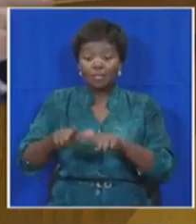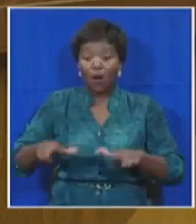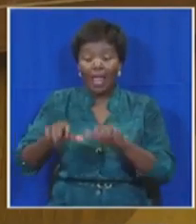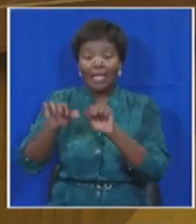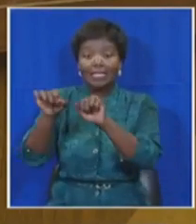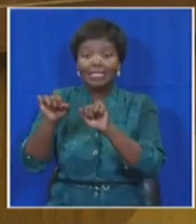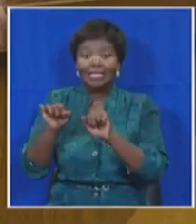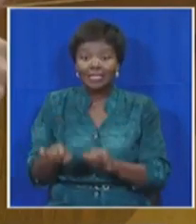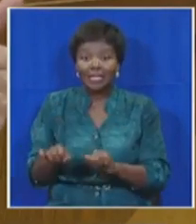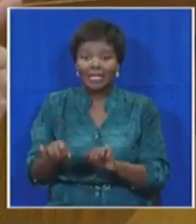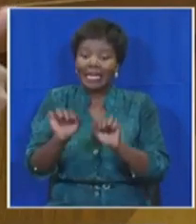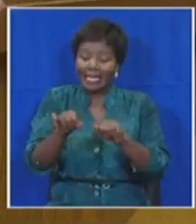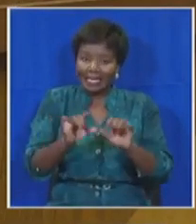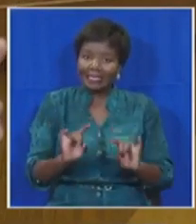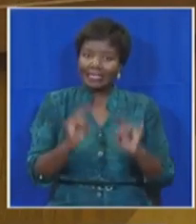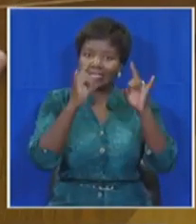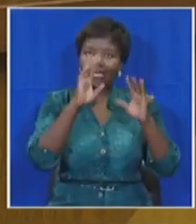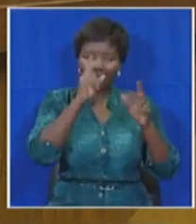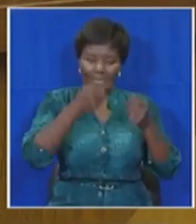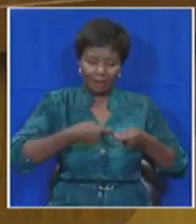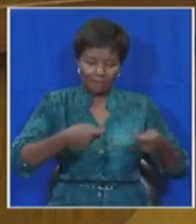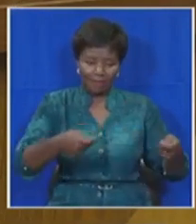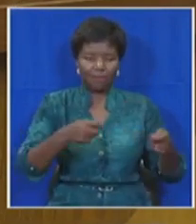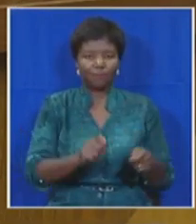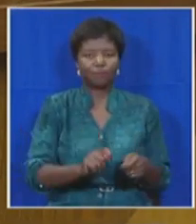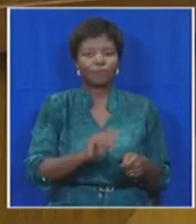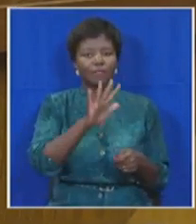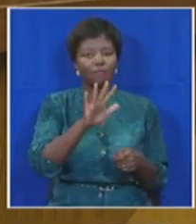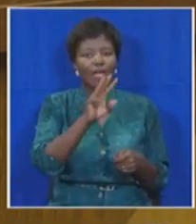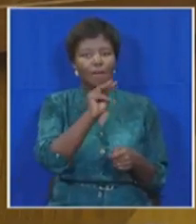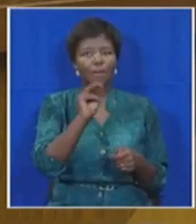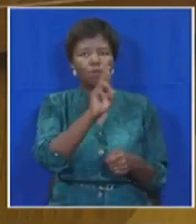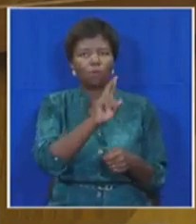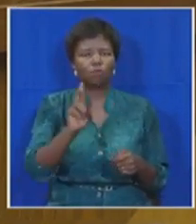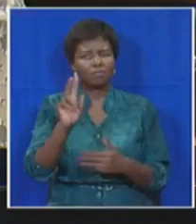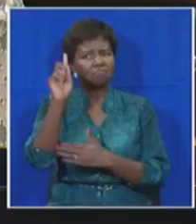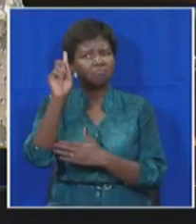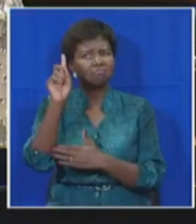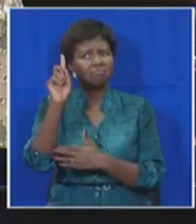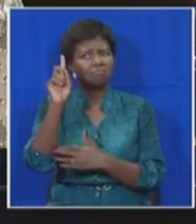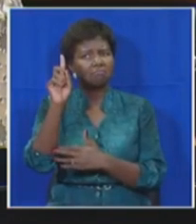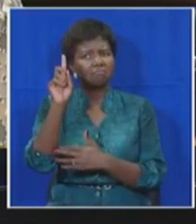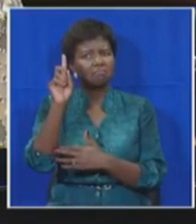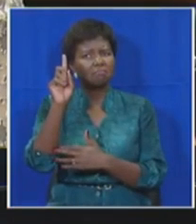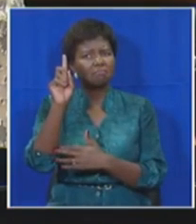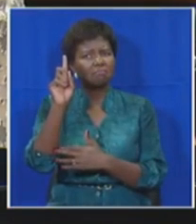the city had to spend 5 million rand of ratepayers' money. Honourable House Chair.